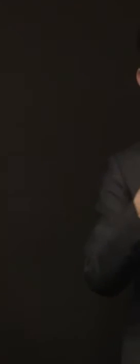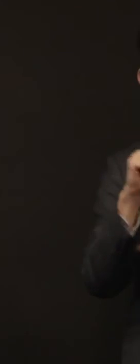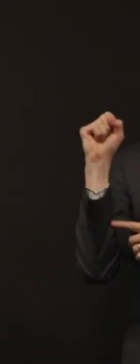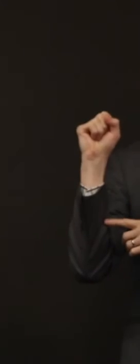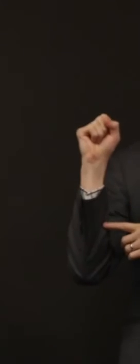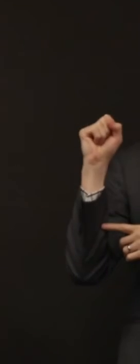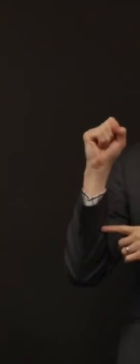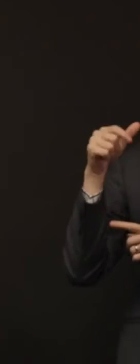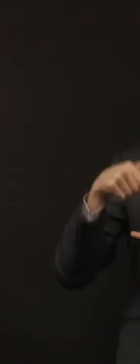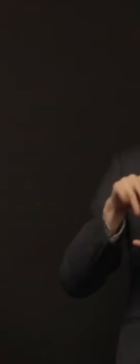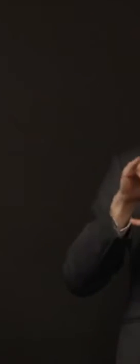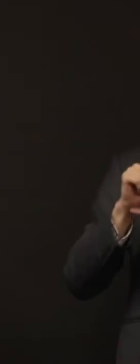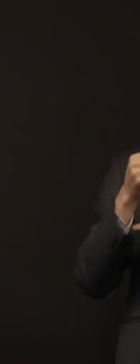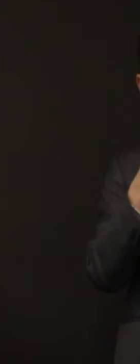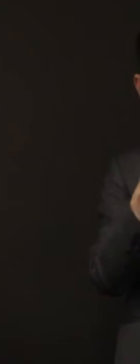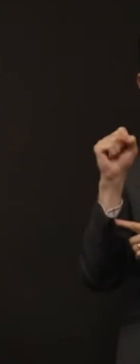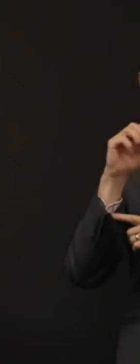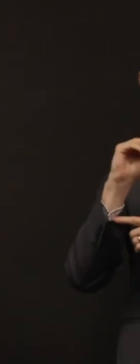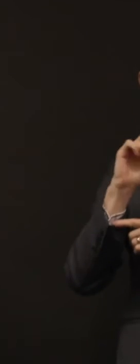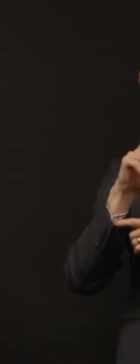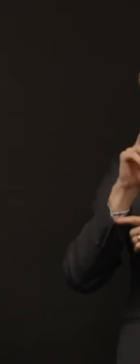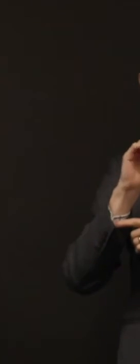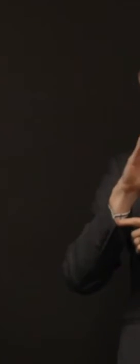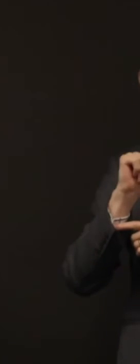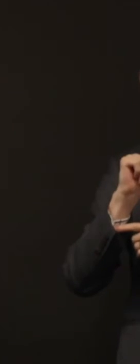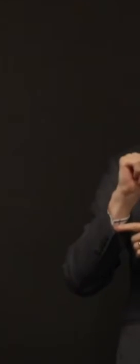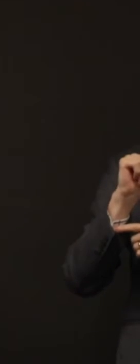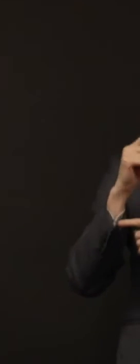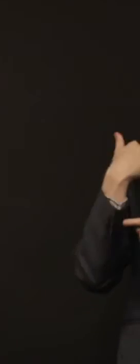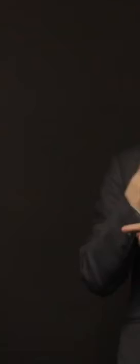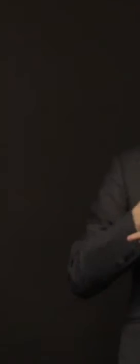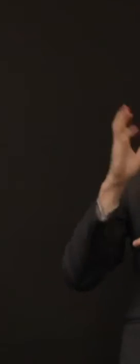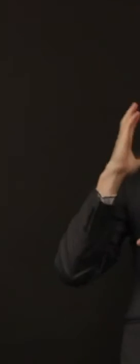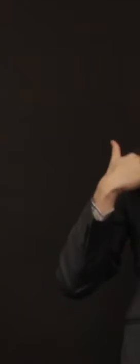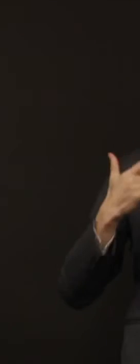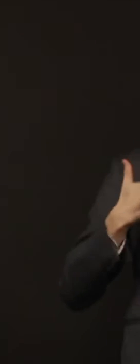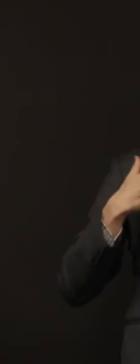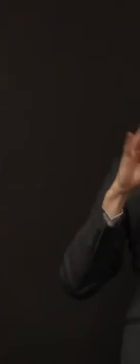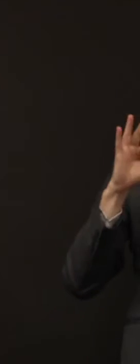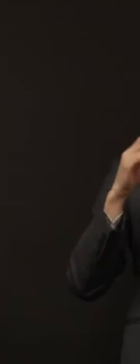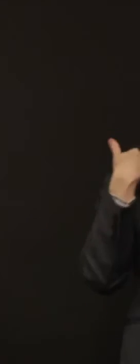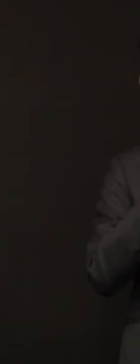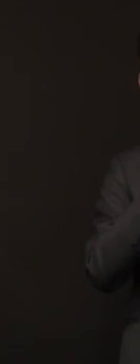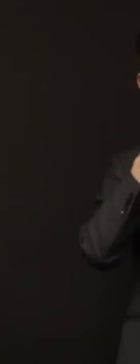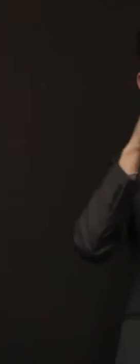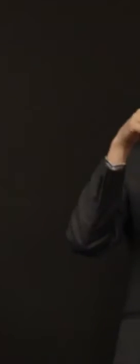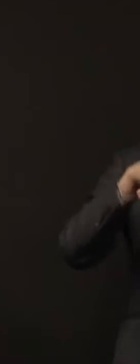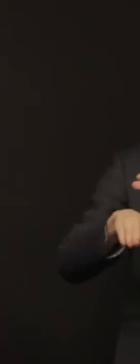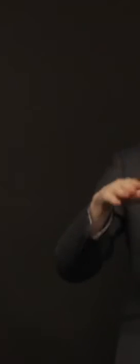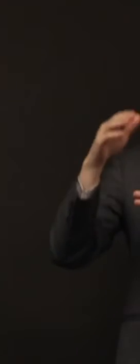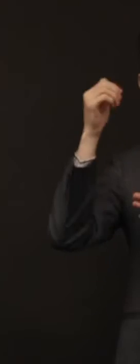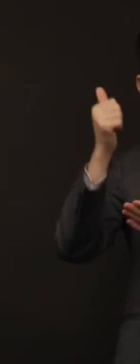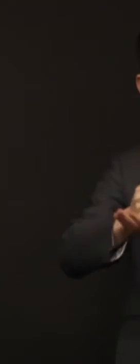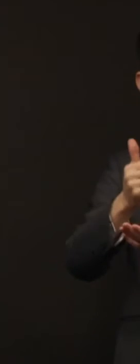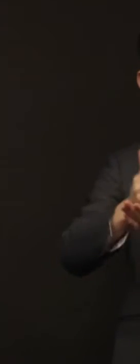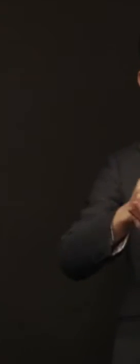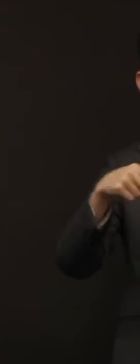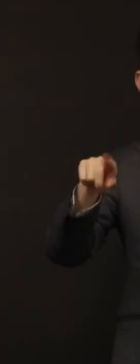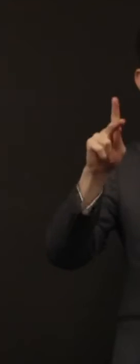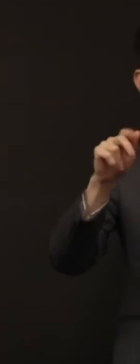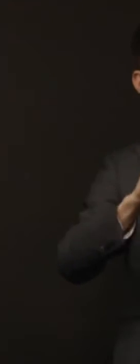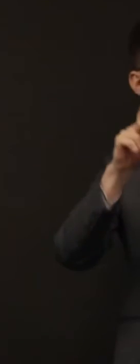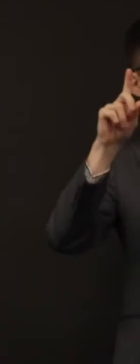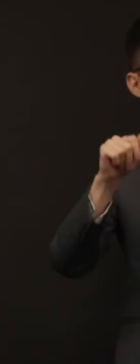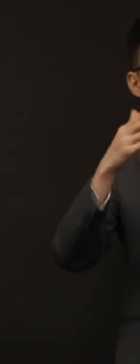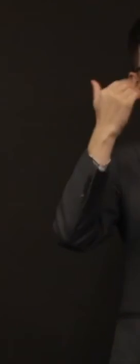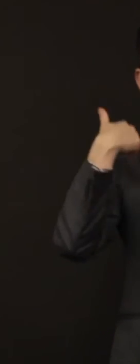that I think there used to be a sense, well, we're going to go do this. We're going to help the people with disabilities